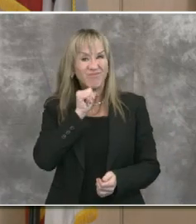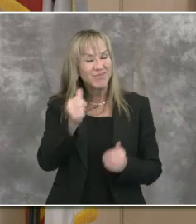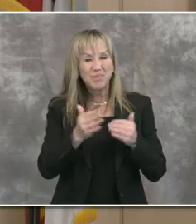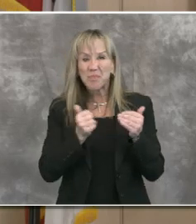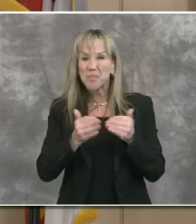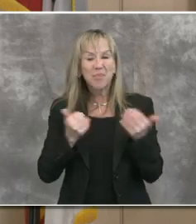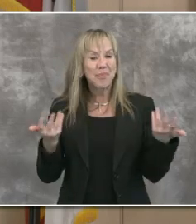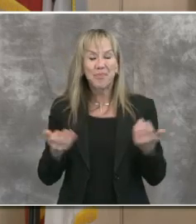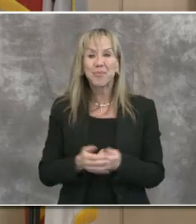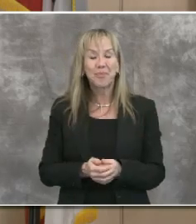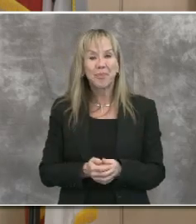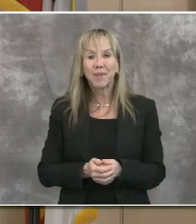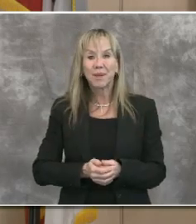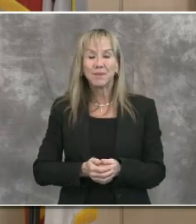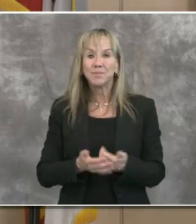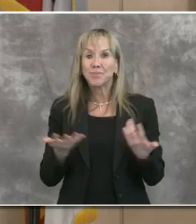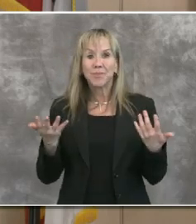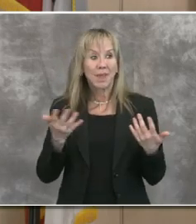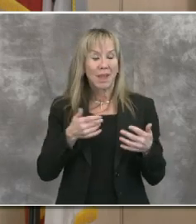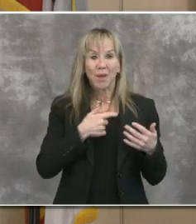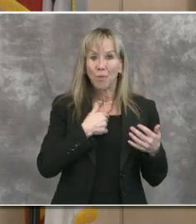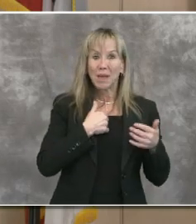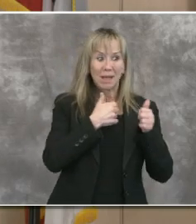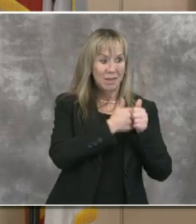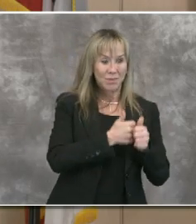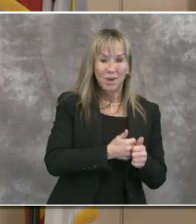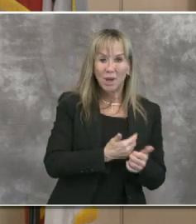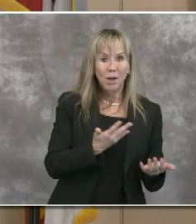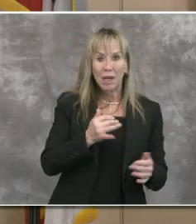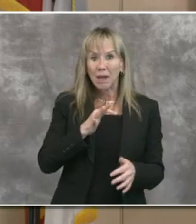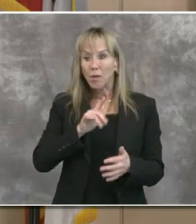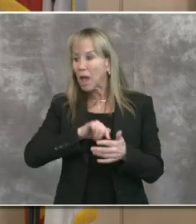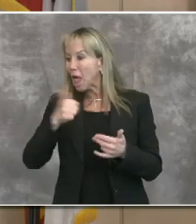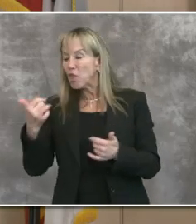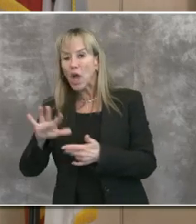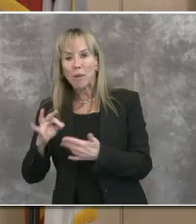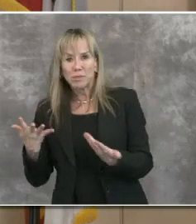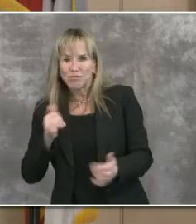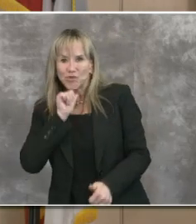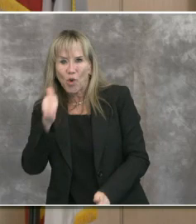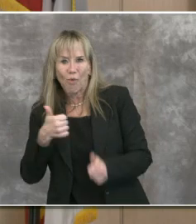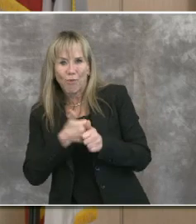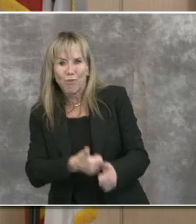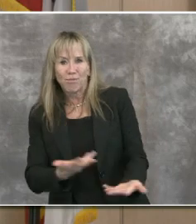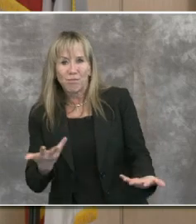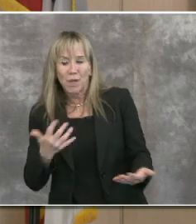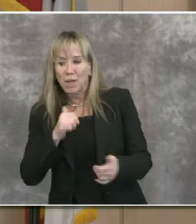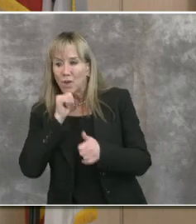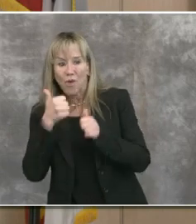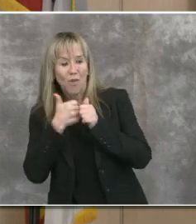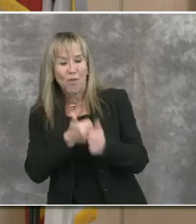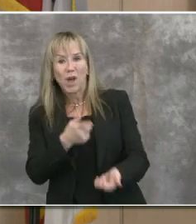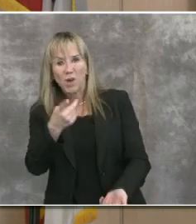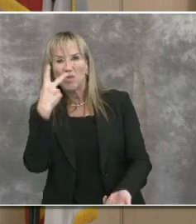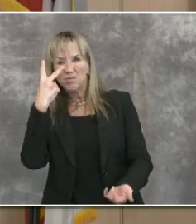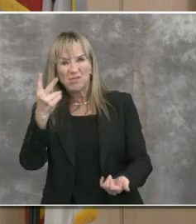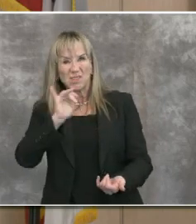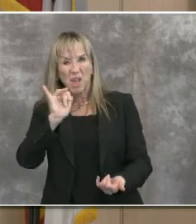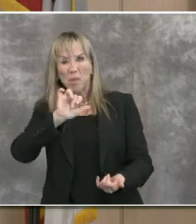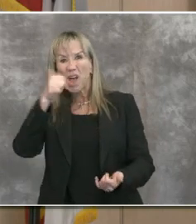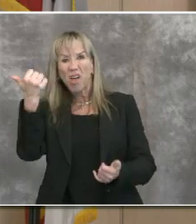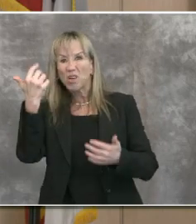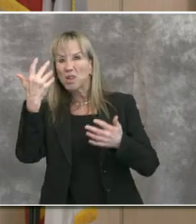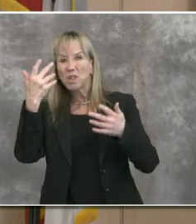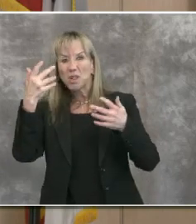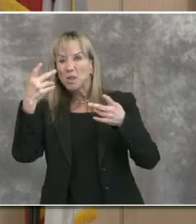But the only other option we have is not to adhere to these orders. And we can look around the world and around the country and see what